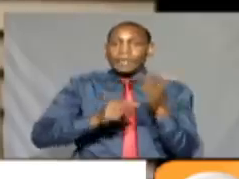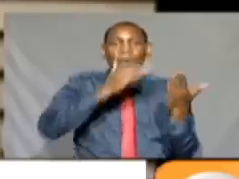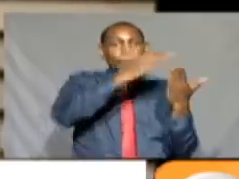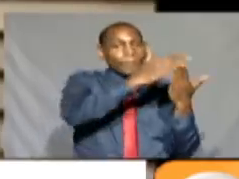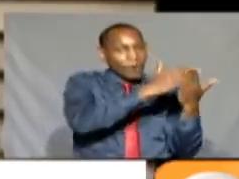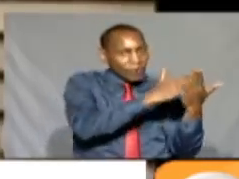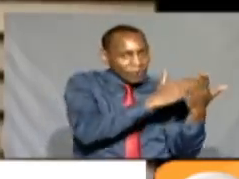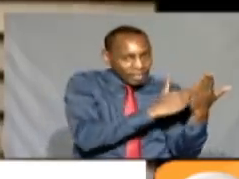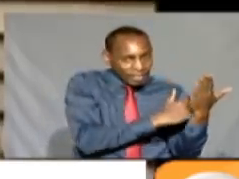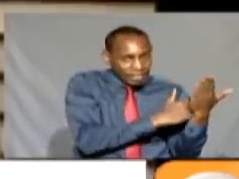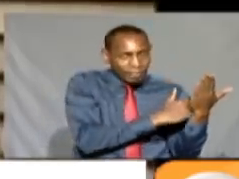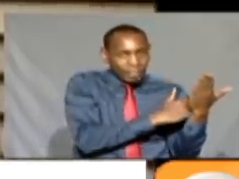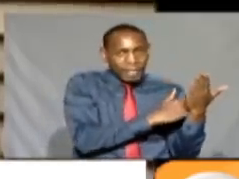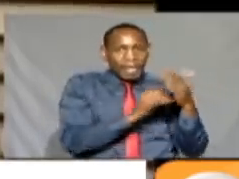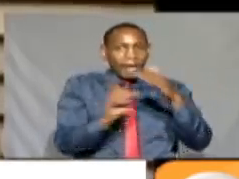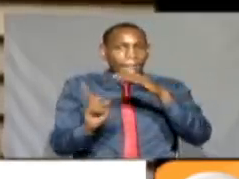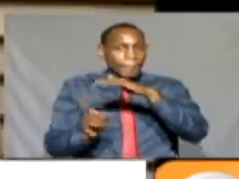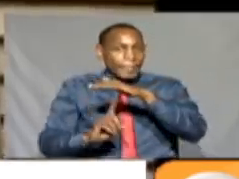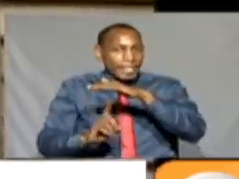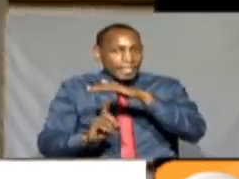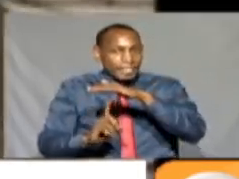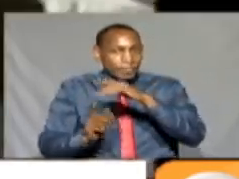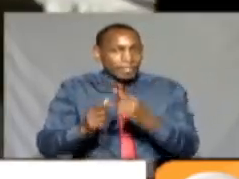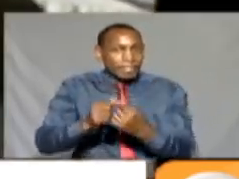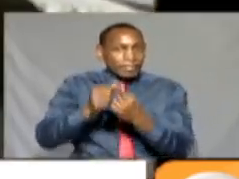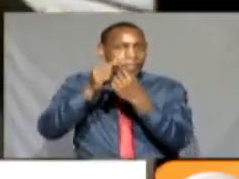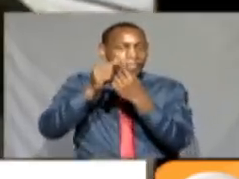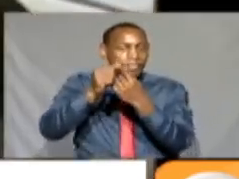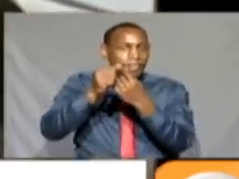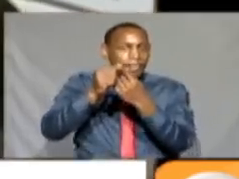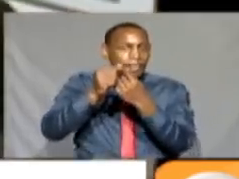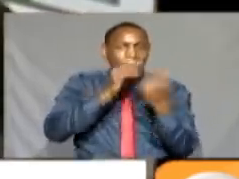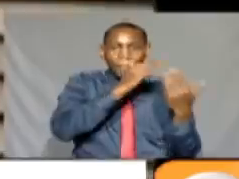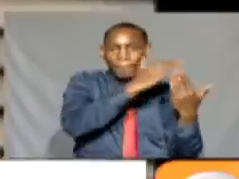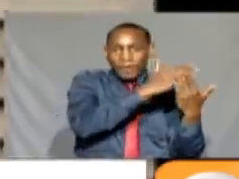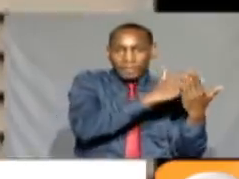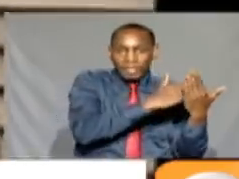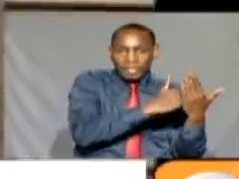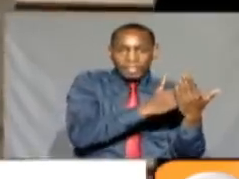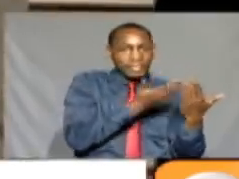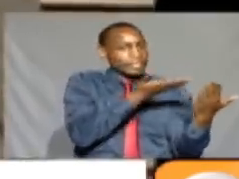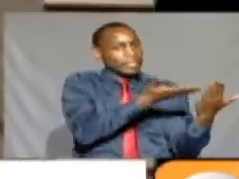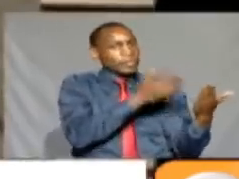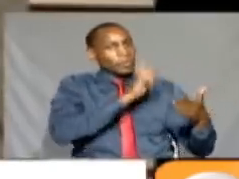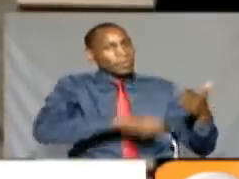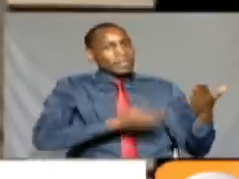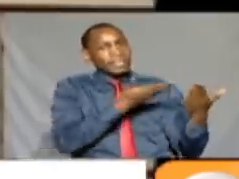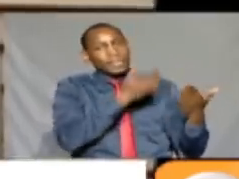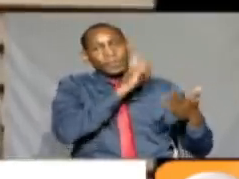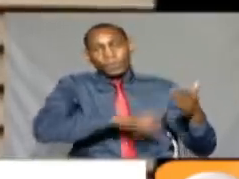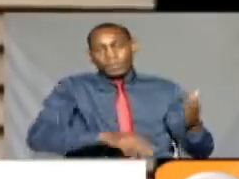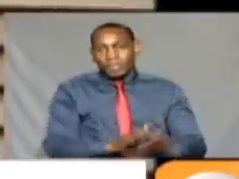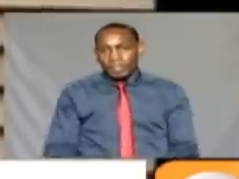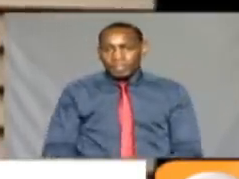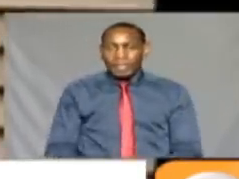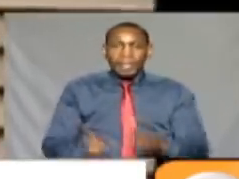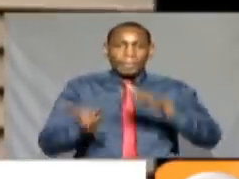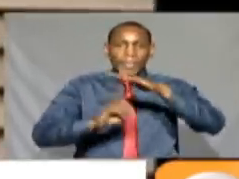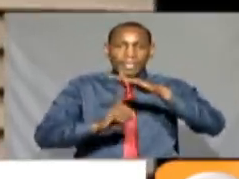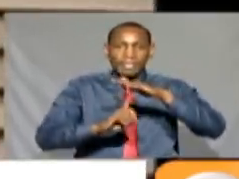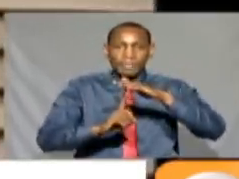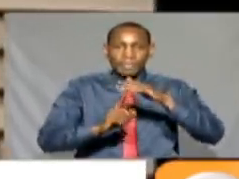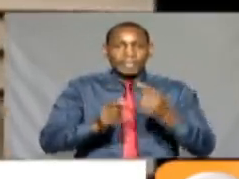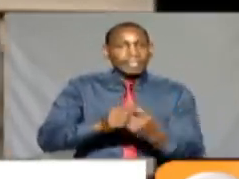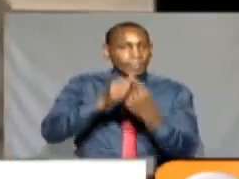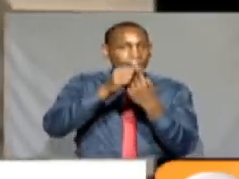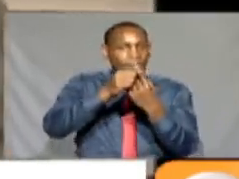Purogo, in the minute of the Pedio Purogo. Hello, no, I declare in the minute of the